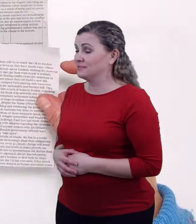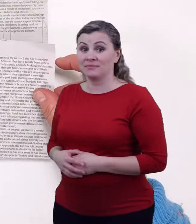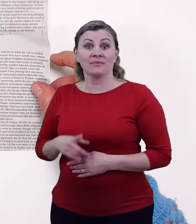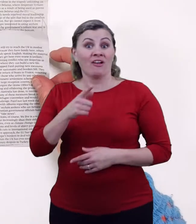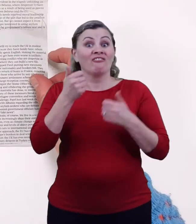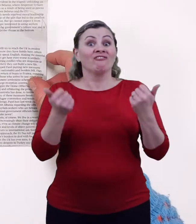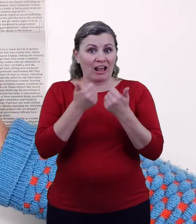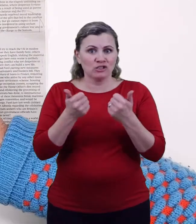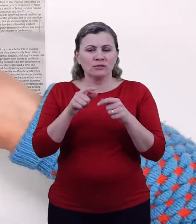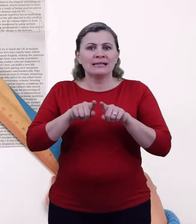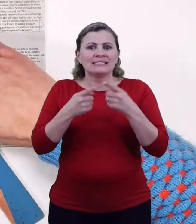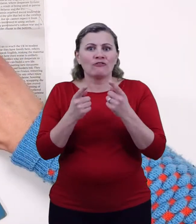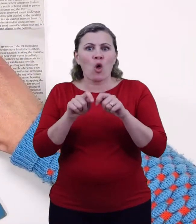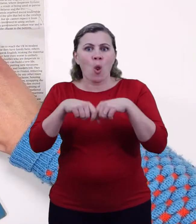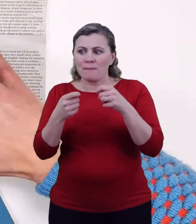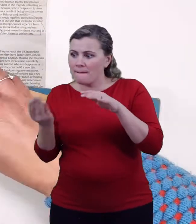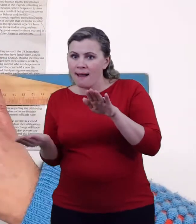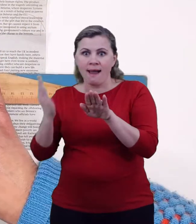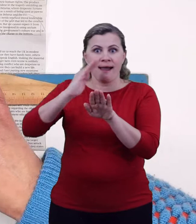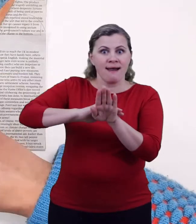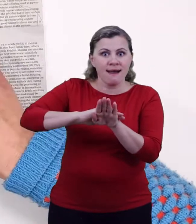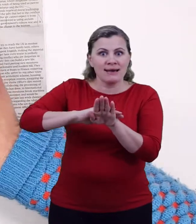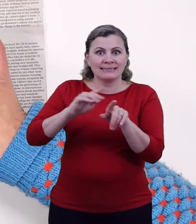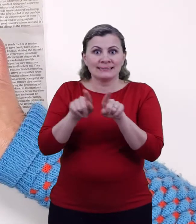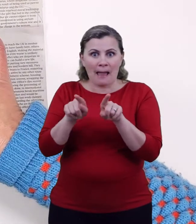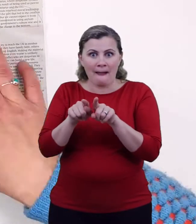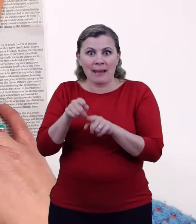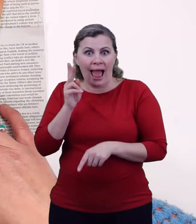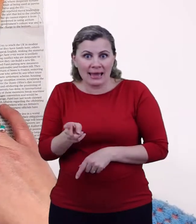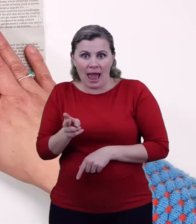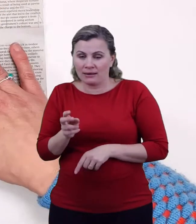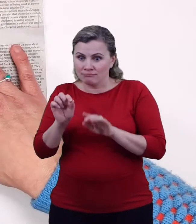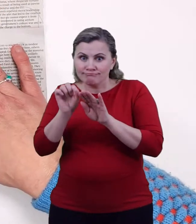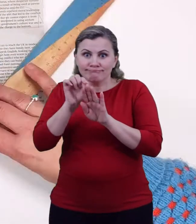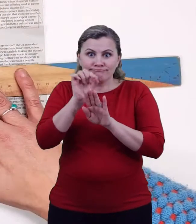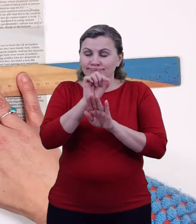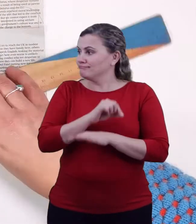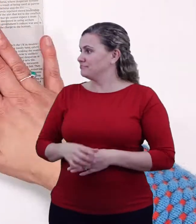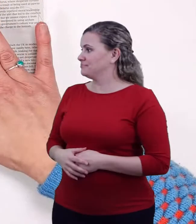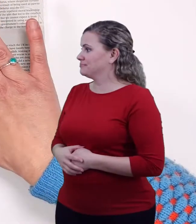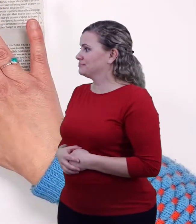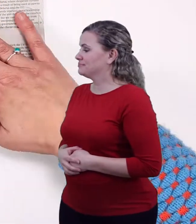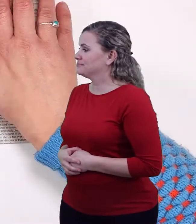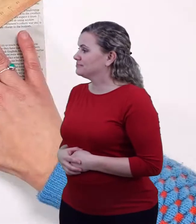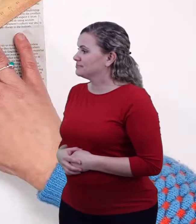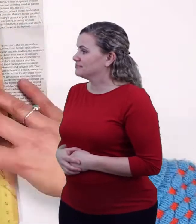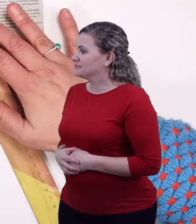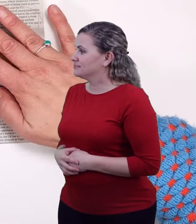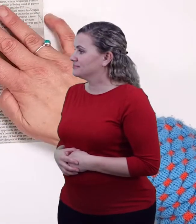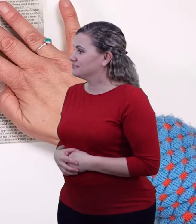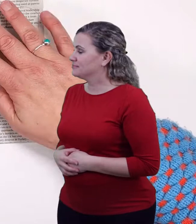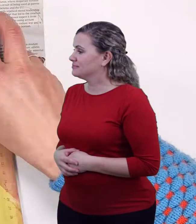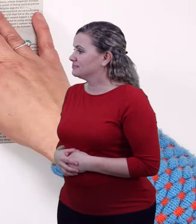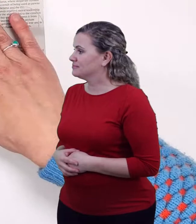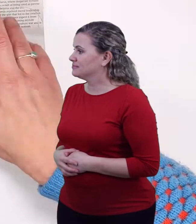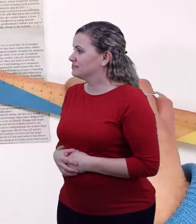With the leftover newspaper strip, place this newspaper over the top of your background newspaper. Draw your rooftops adding new